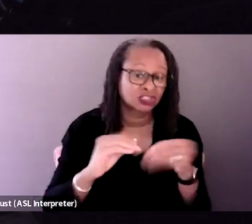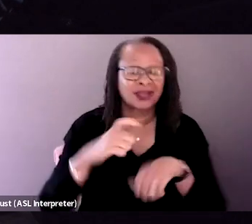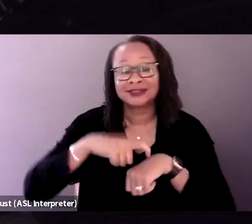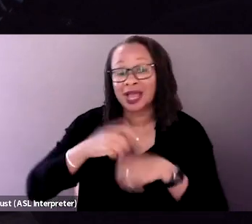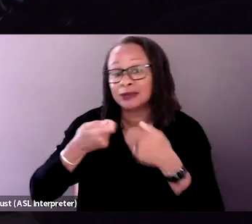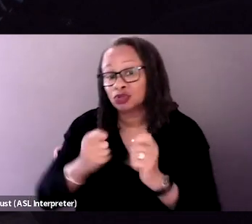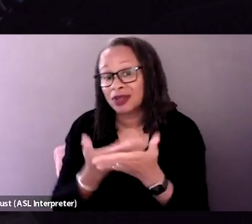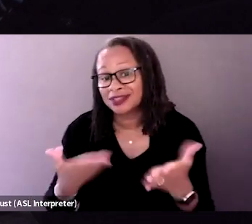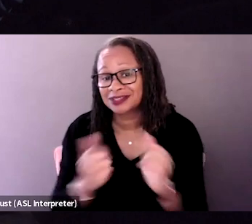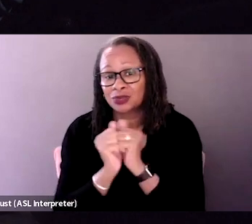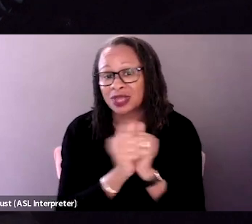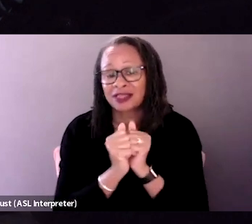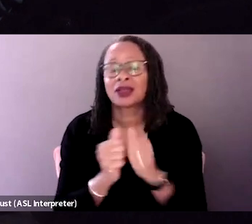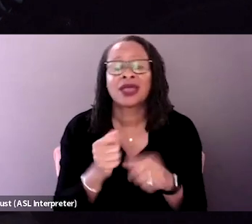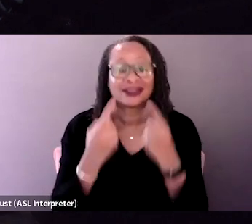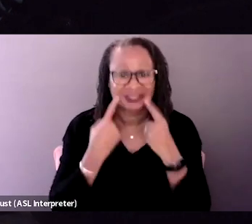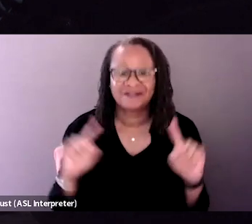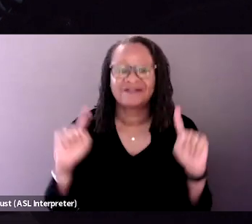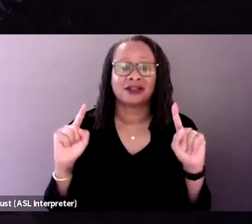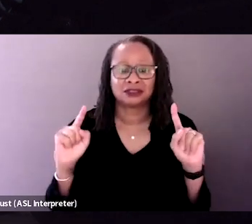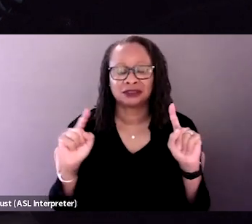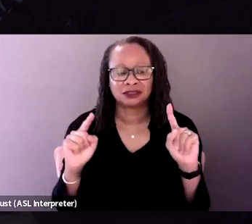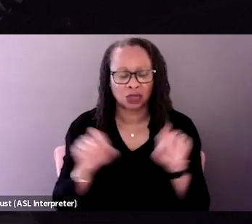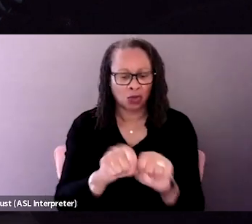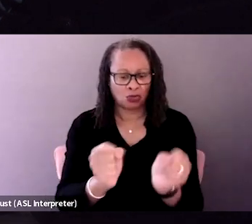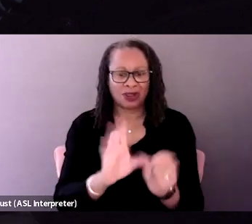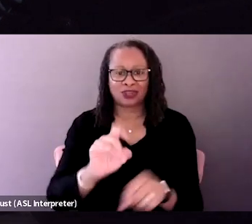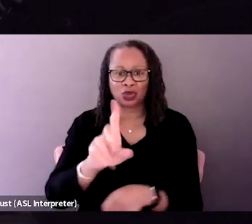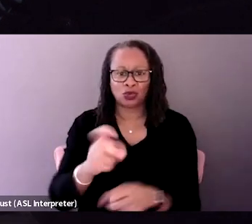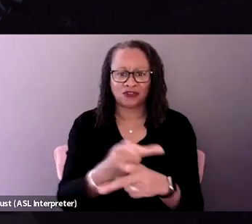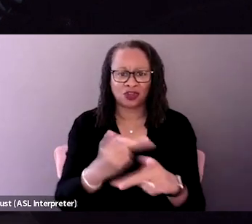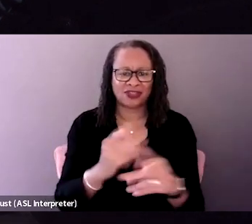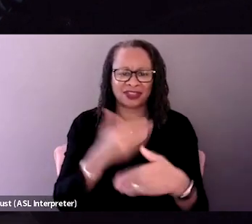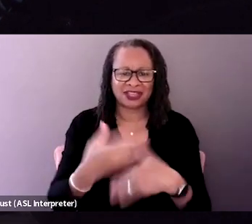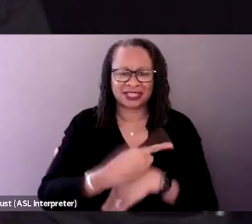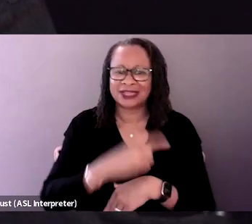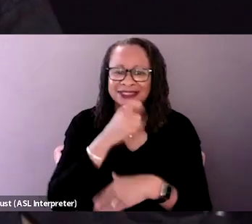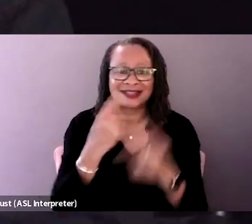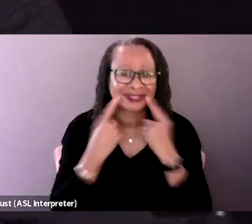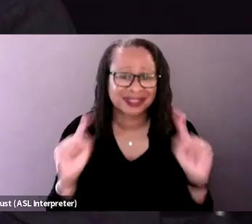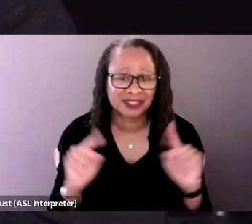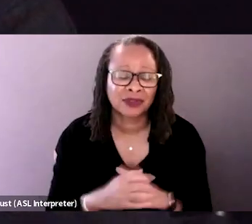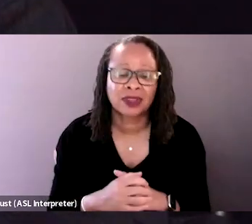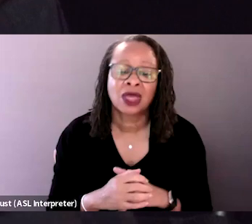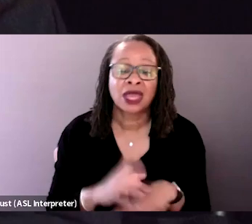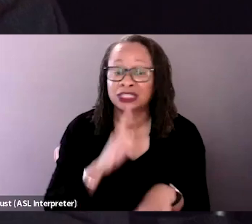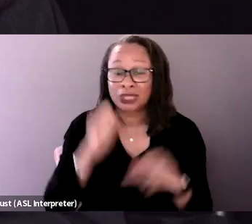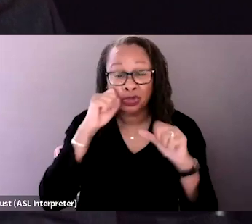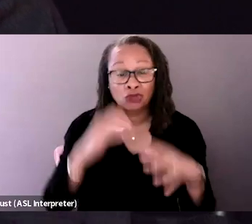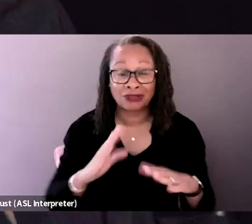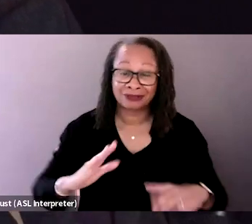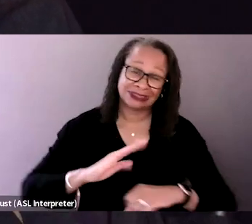to finally seemingly crack the code, only to figure out the next day that it doesn't work at all. It's an incredibly